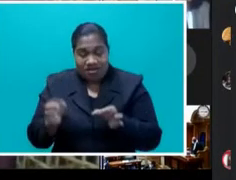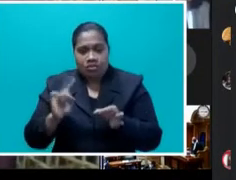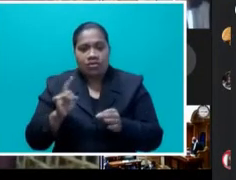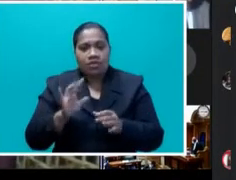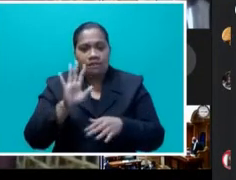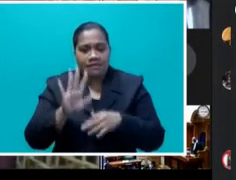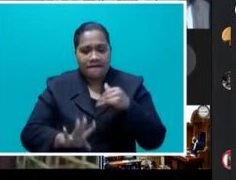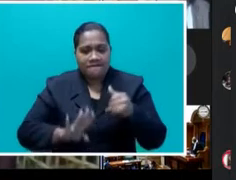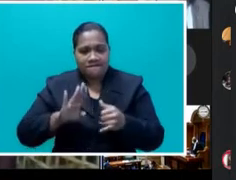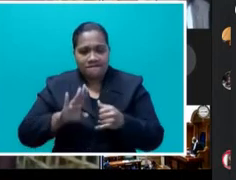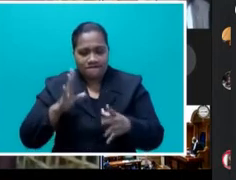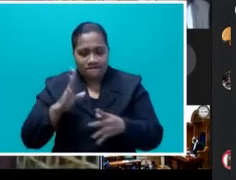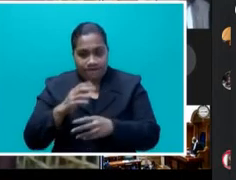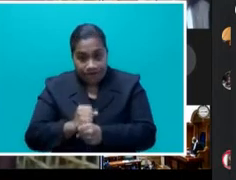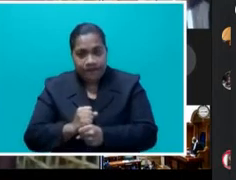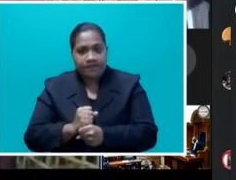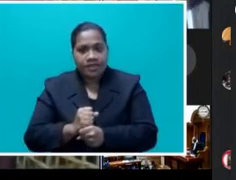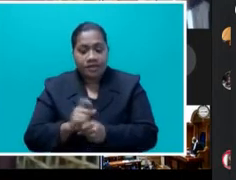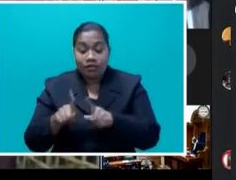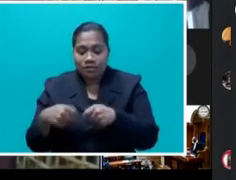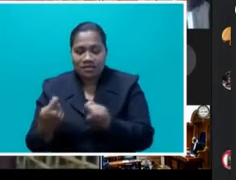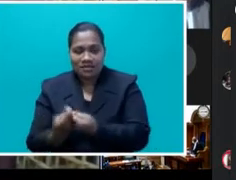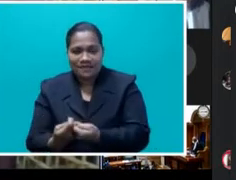that will inspect it on the ground.